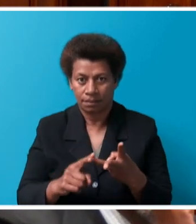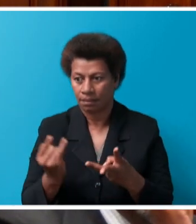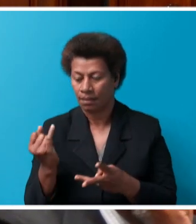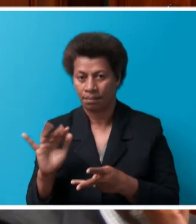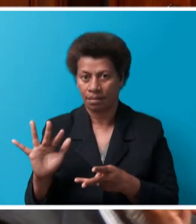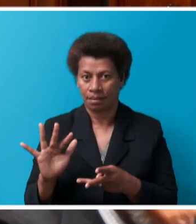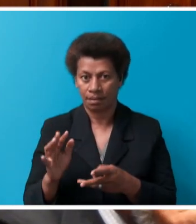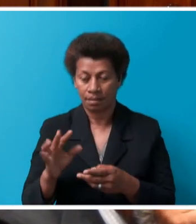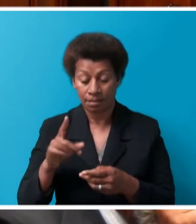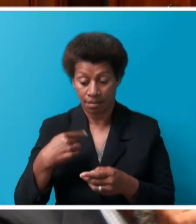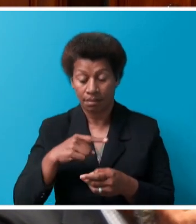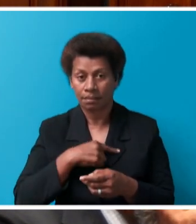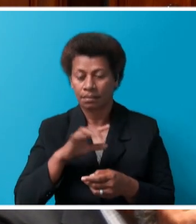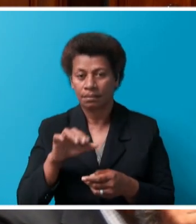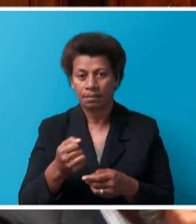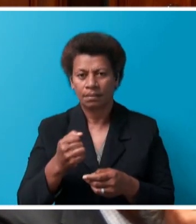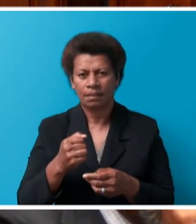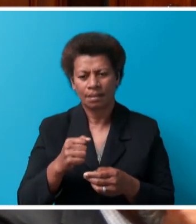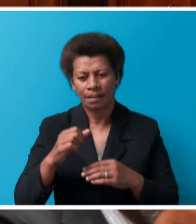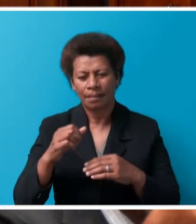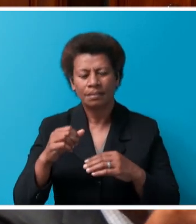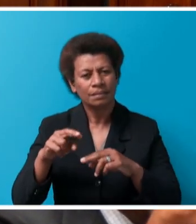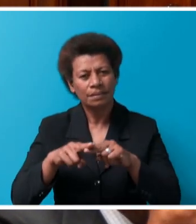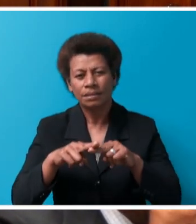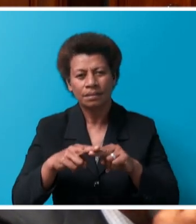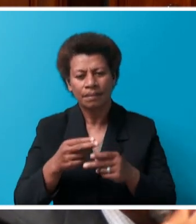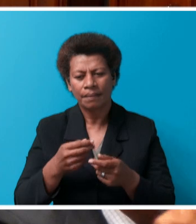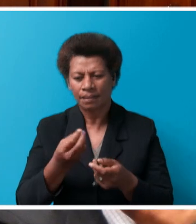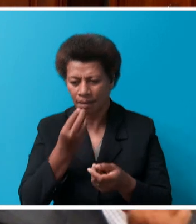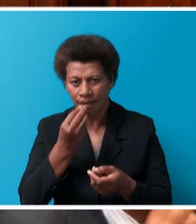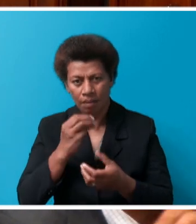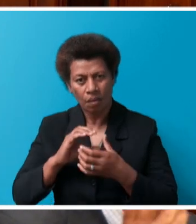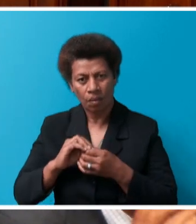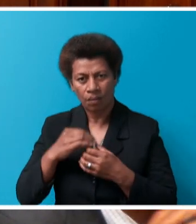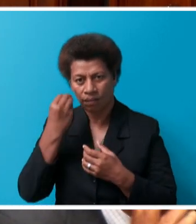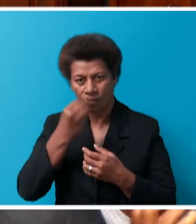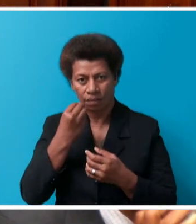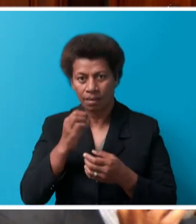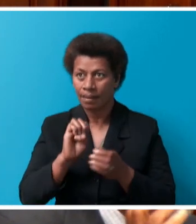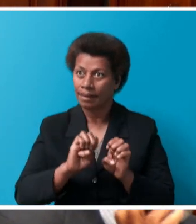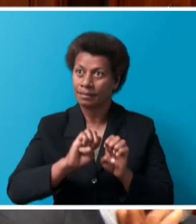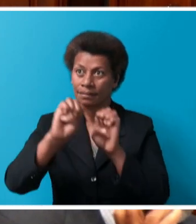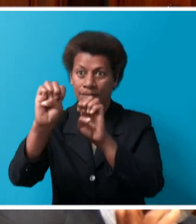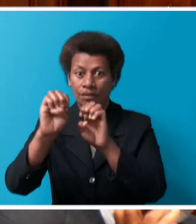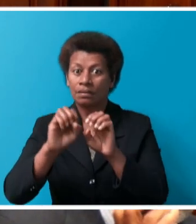must build a Fiji that can feed itself, export to the world, and stand strong against any